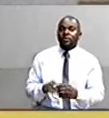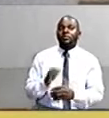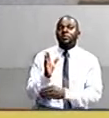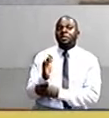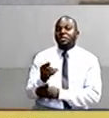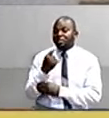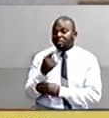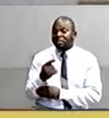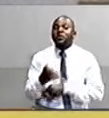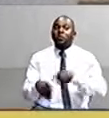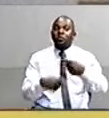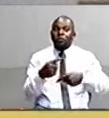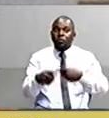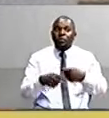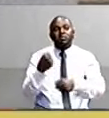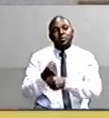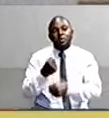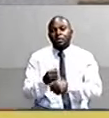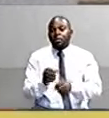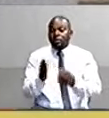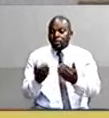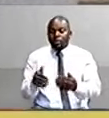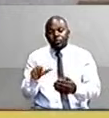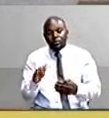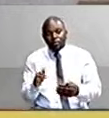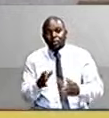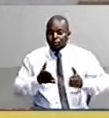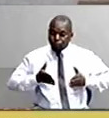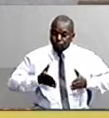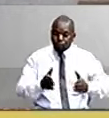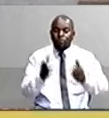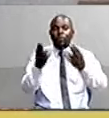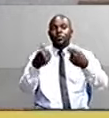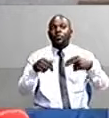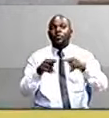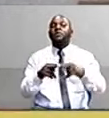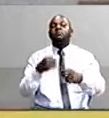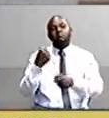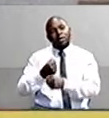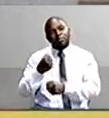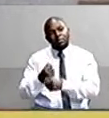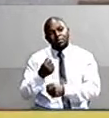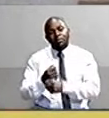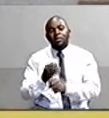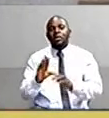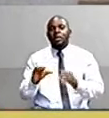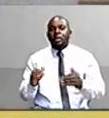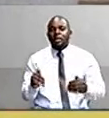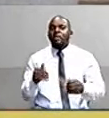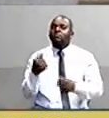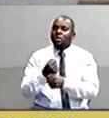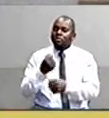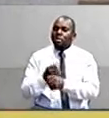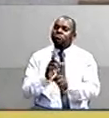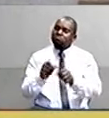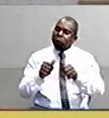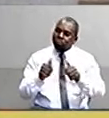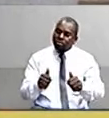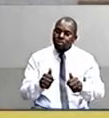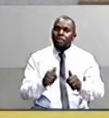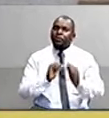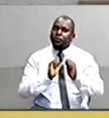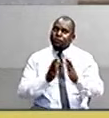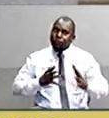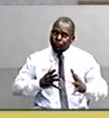mirimu wetogere chibuga chitambula engudo ba contractor je bali bakola ne mirimu jona jitambula bulungi okujja